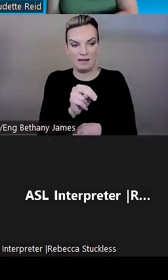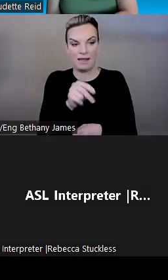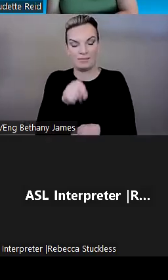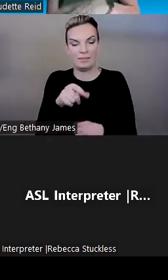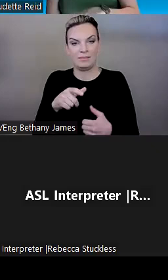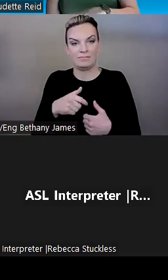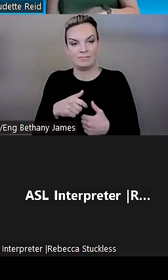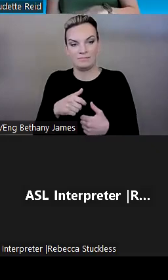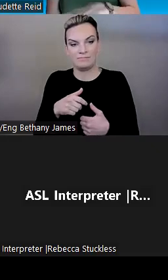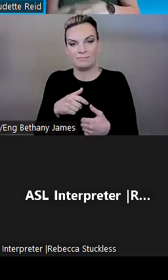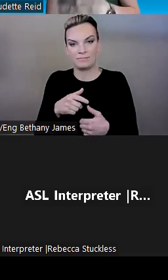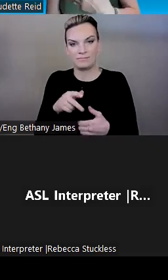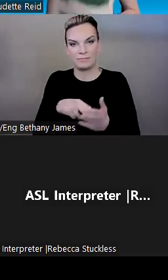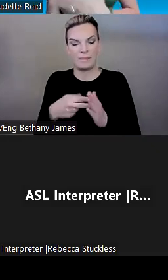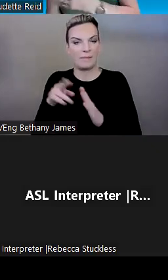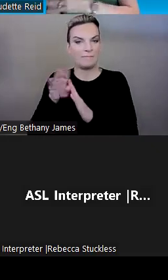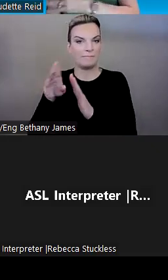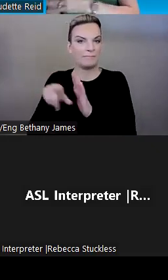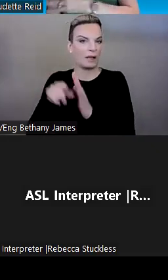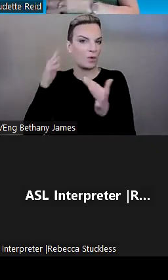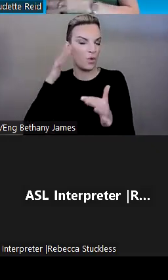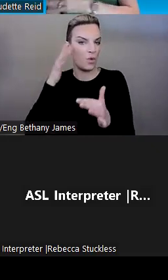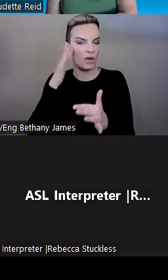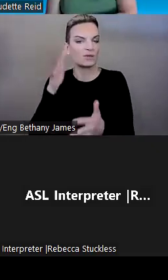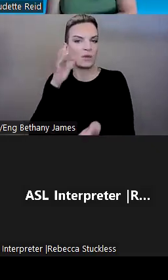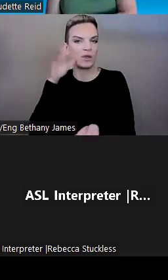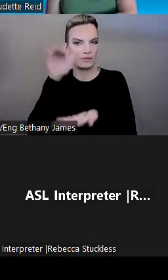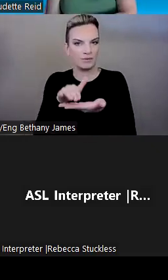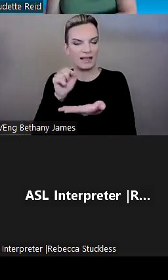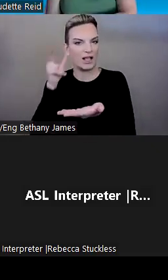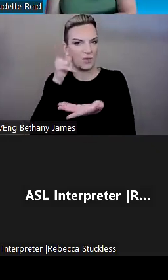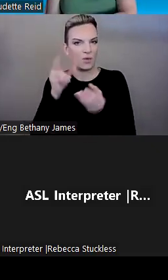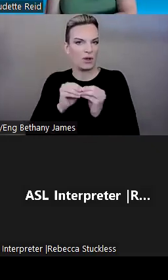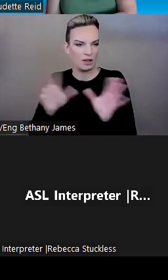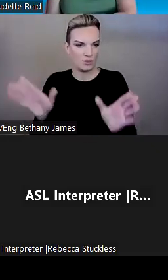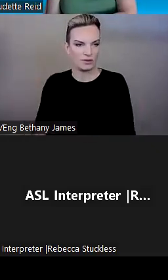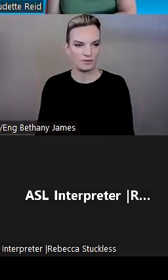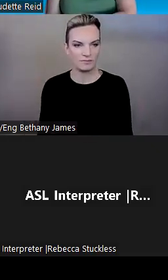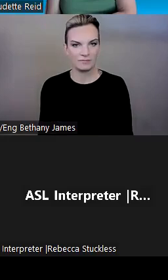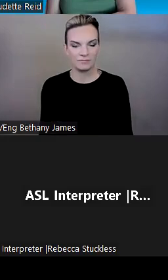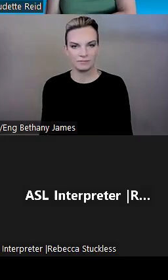to reduce the background noise and hear conversations more clearly.